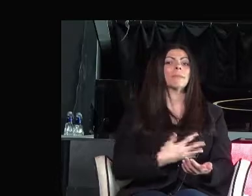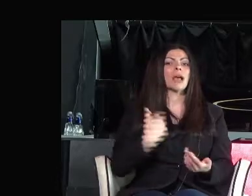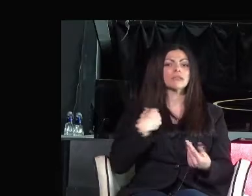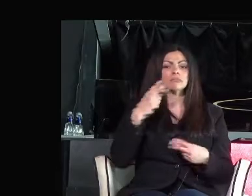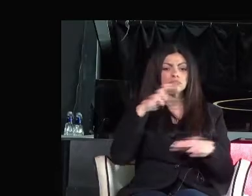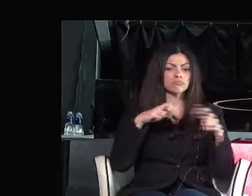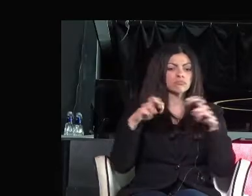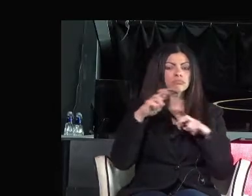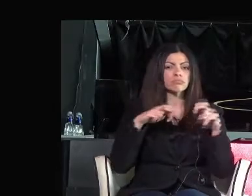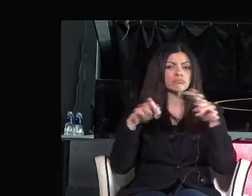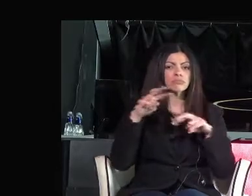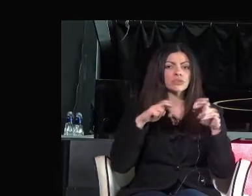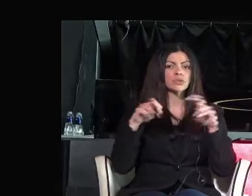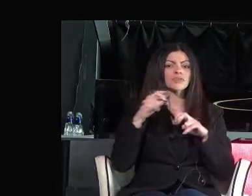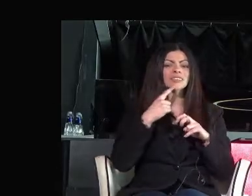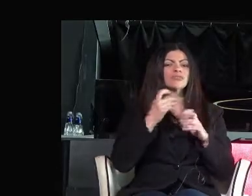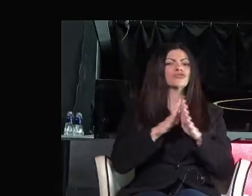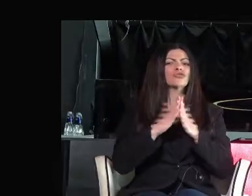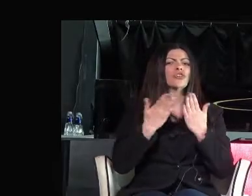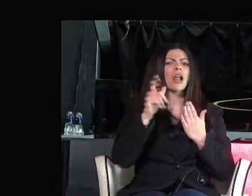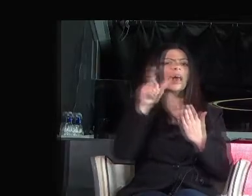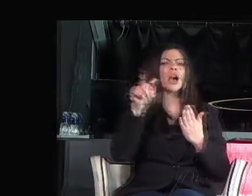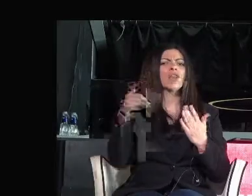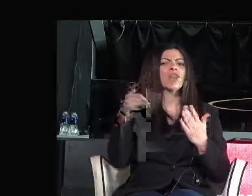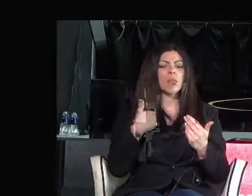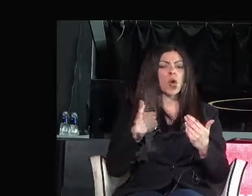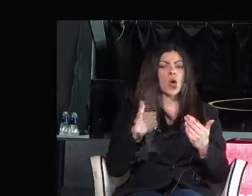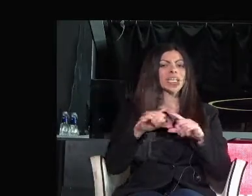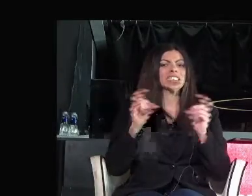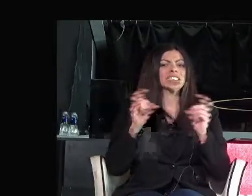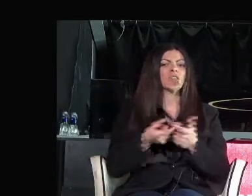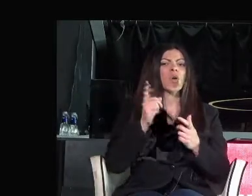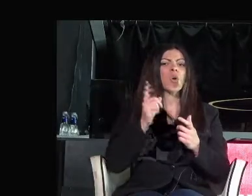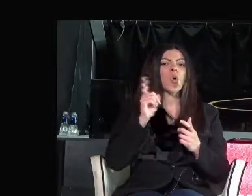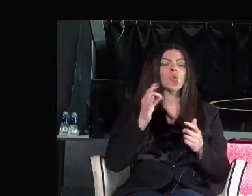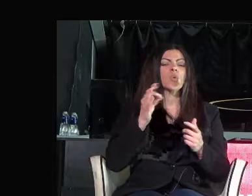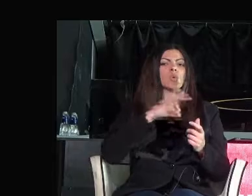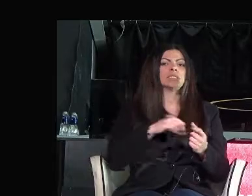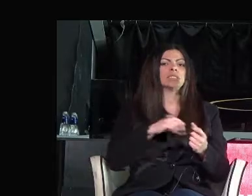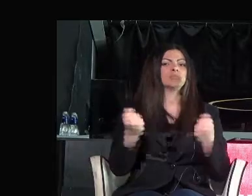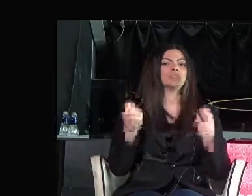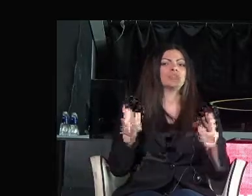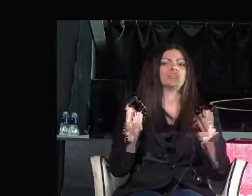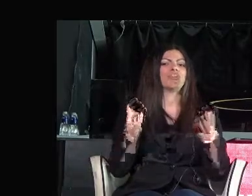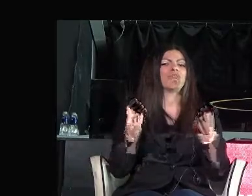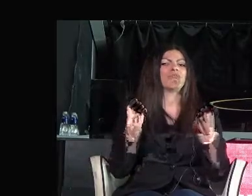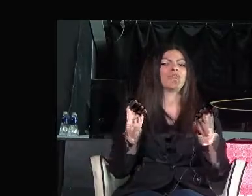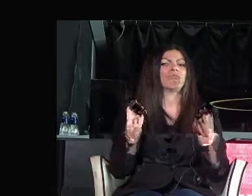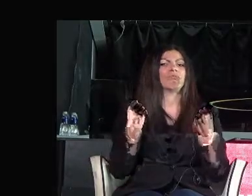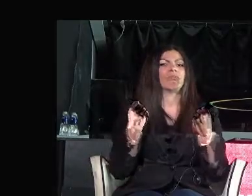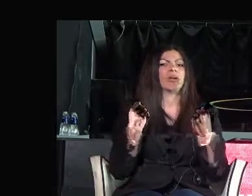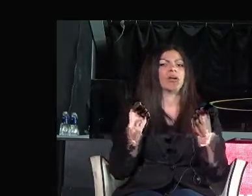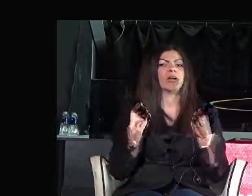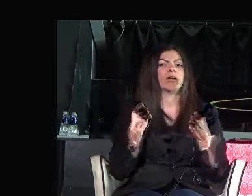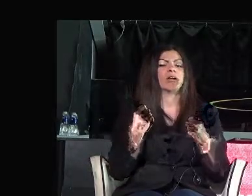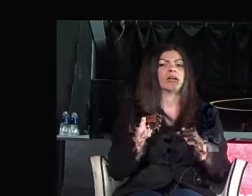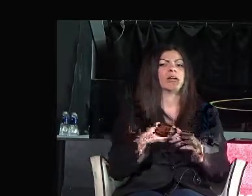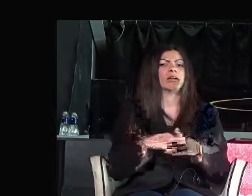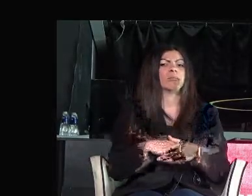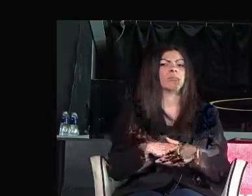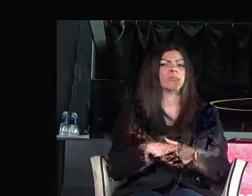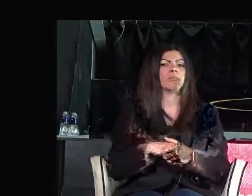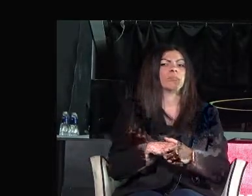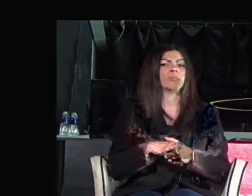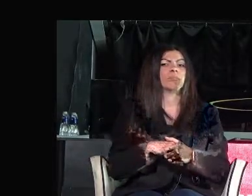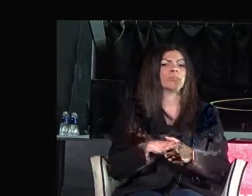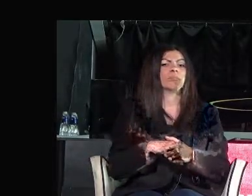political prisoners of the so-called revival process. This was the process, or that term came from